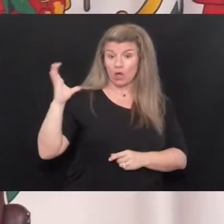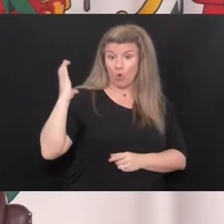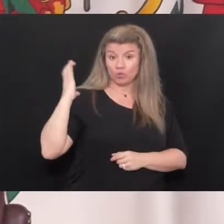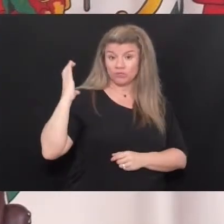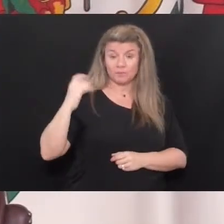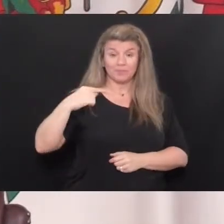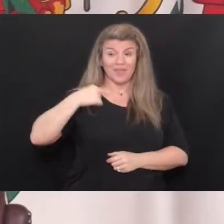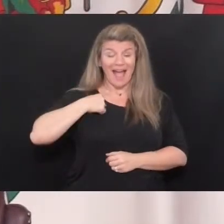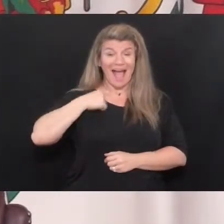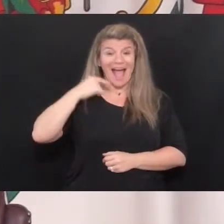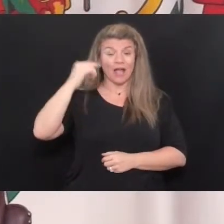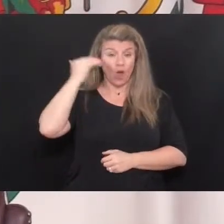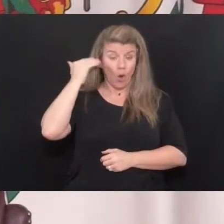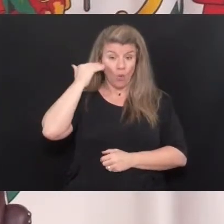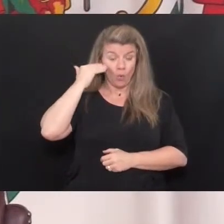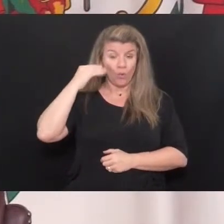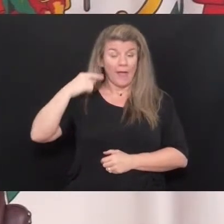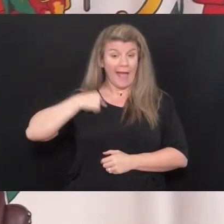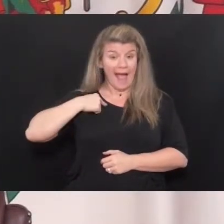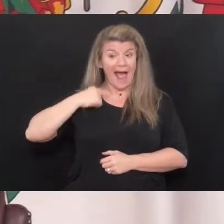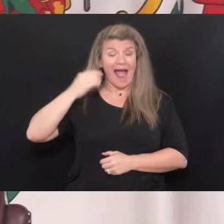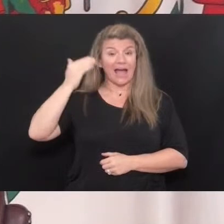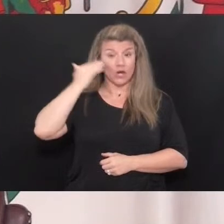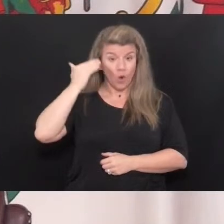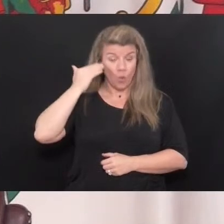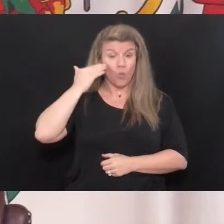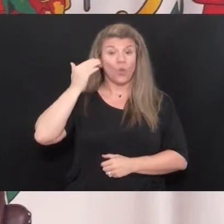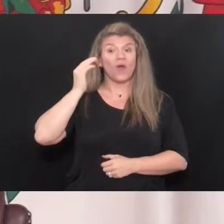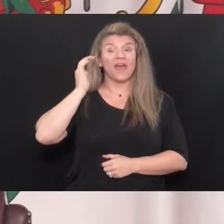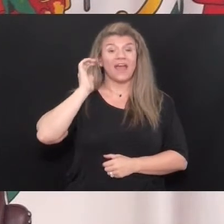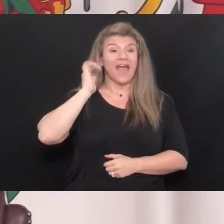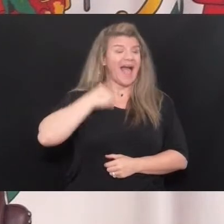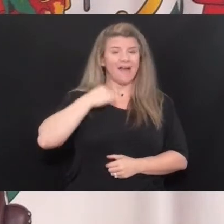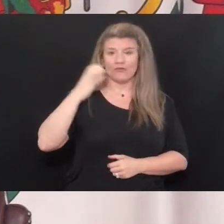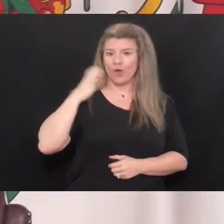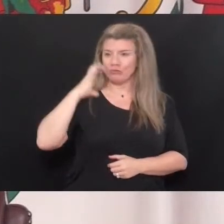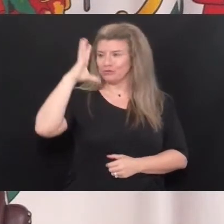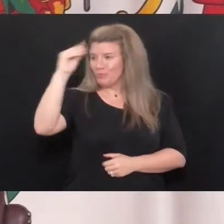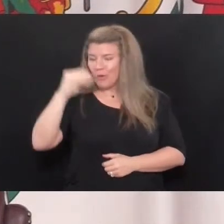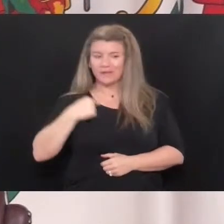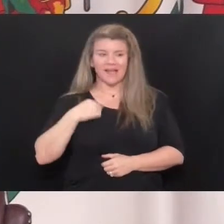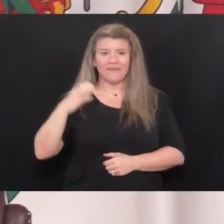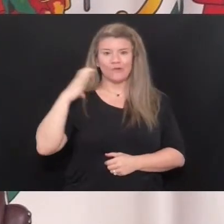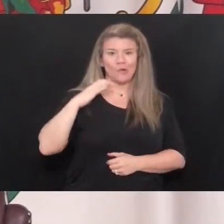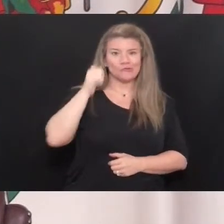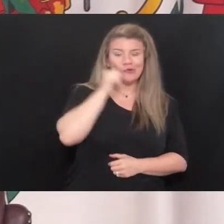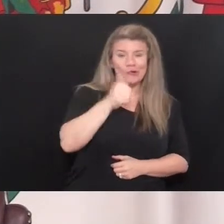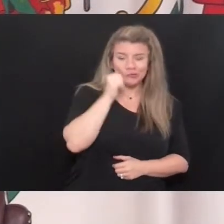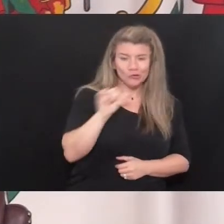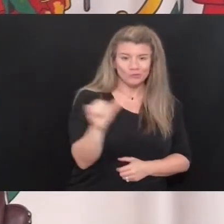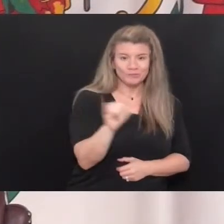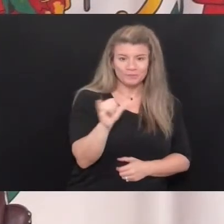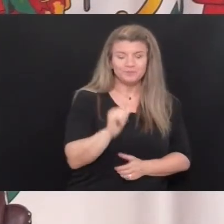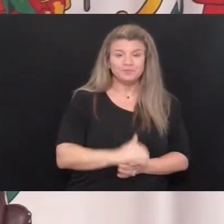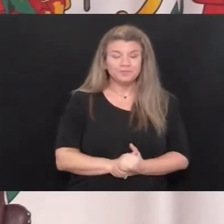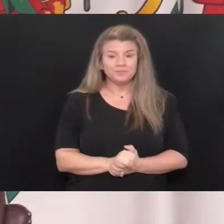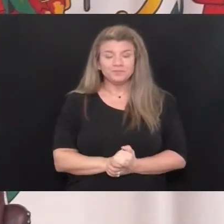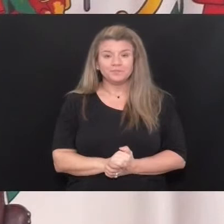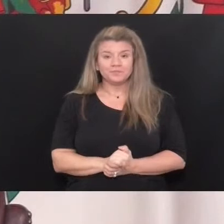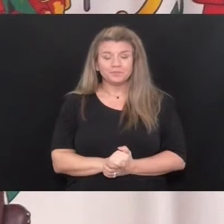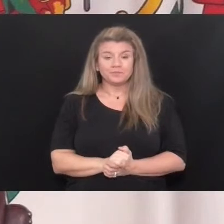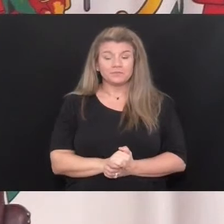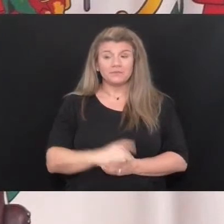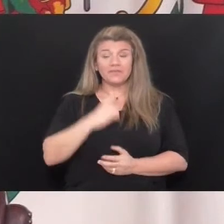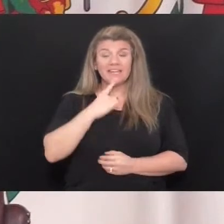know that that I've coached boys and coached girls as well, and